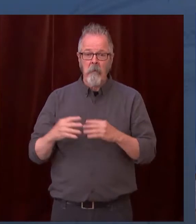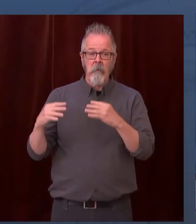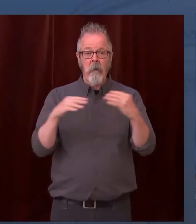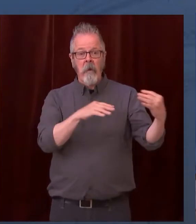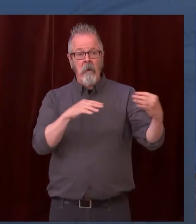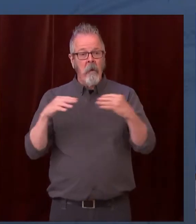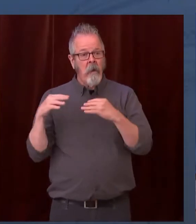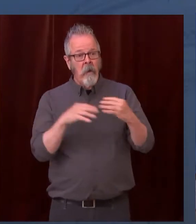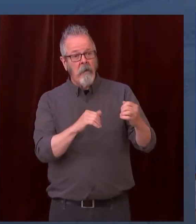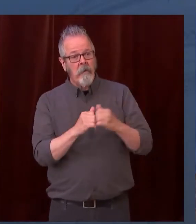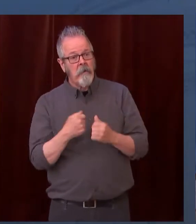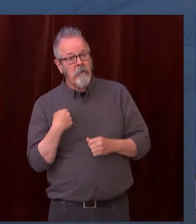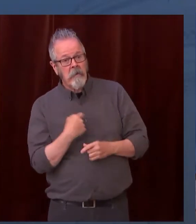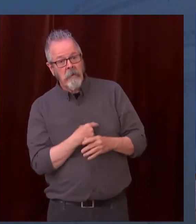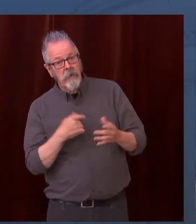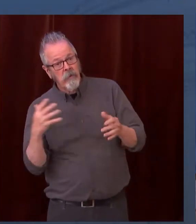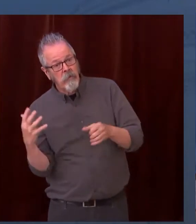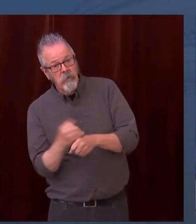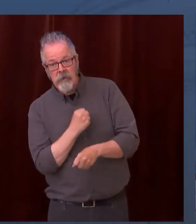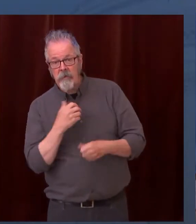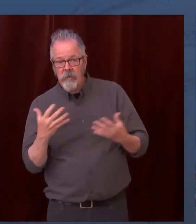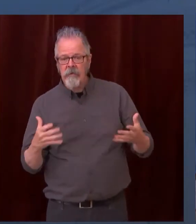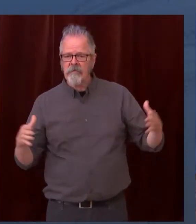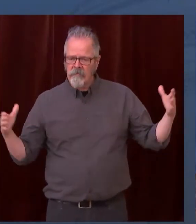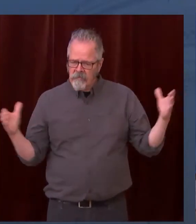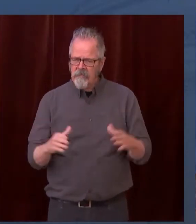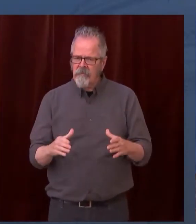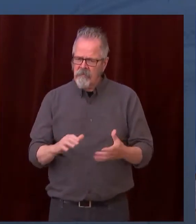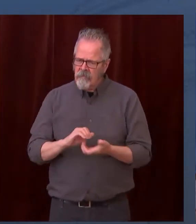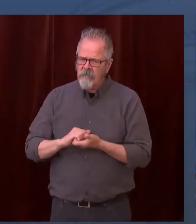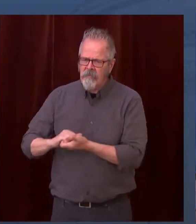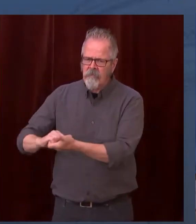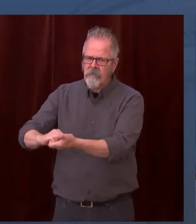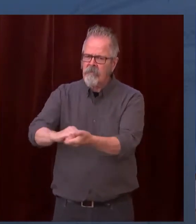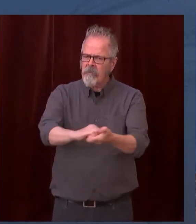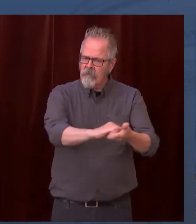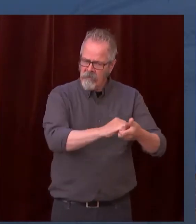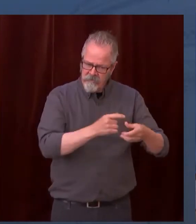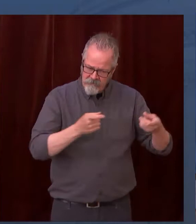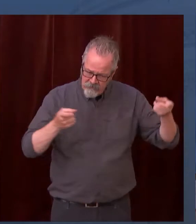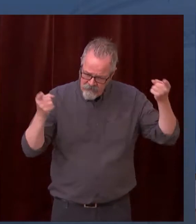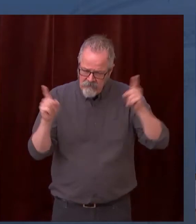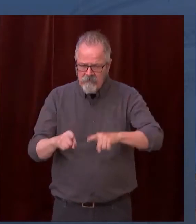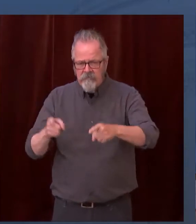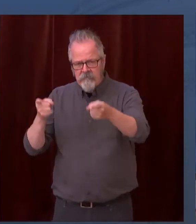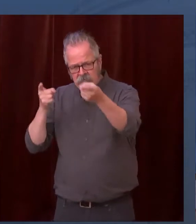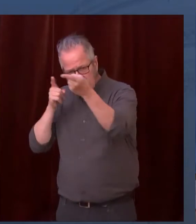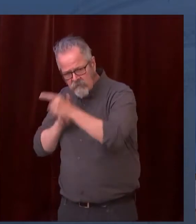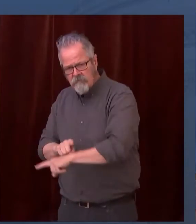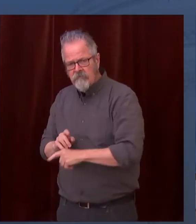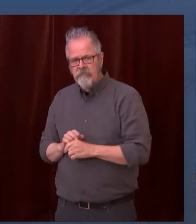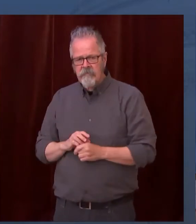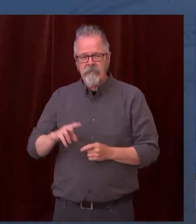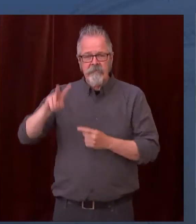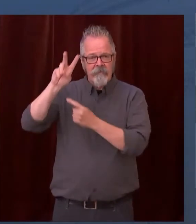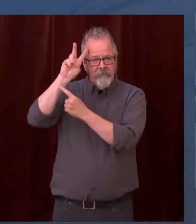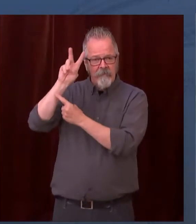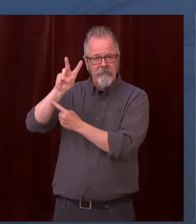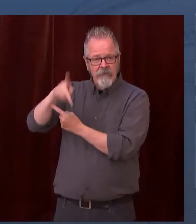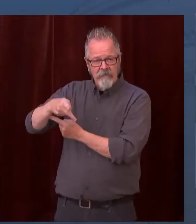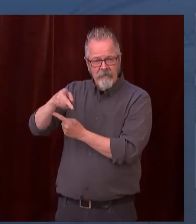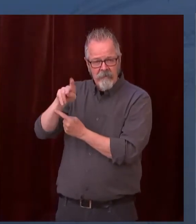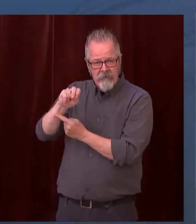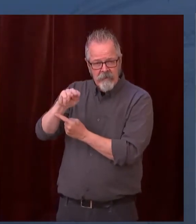States. Republican Vice President Mike Pence has now talked about the importance and utility of masks. I